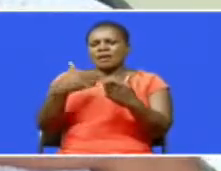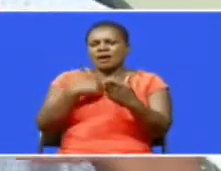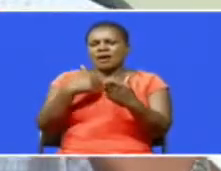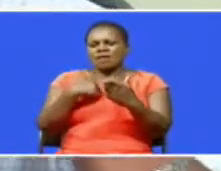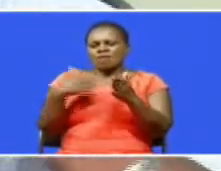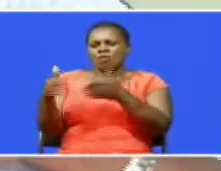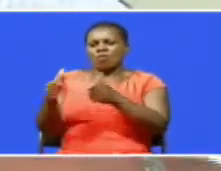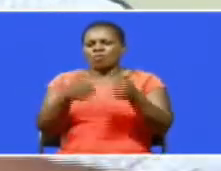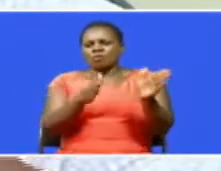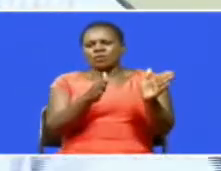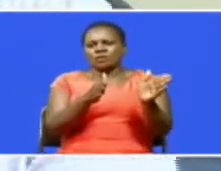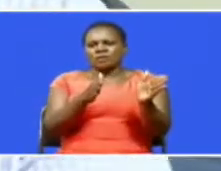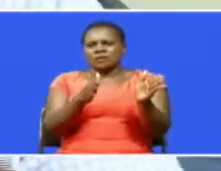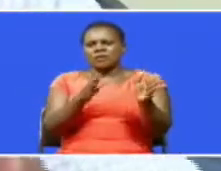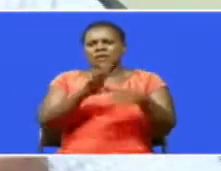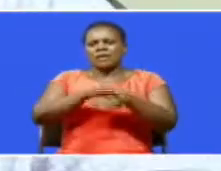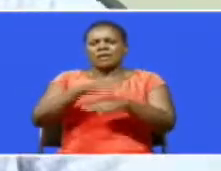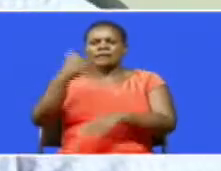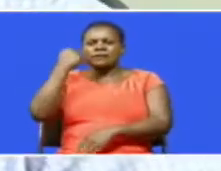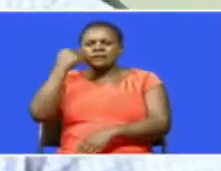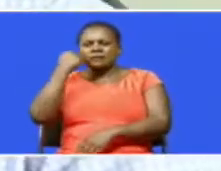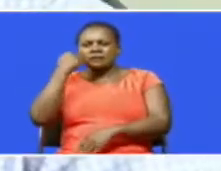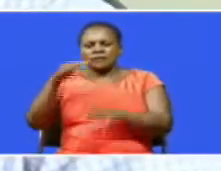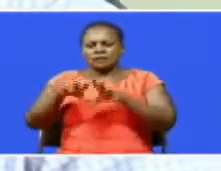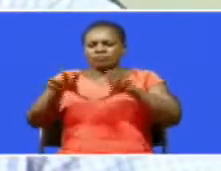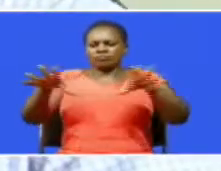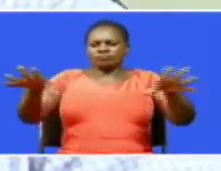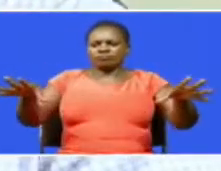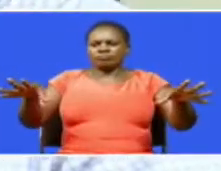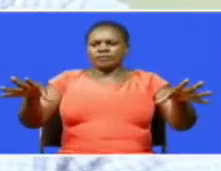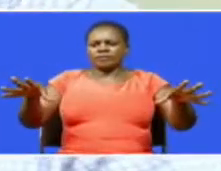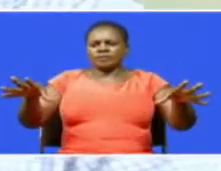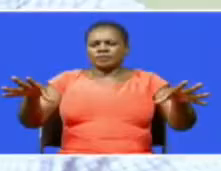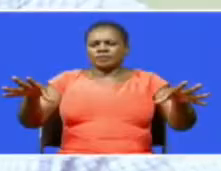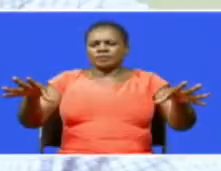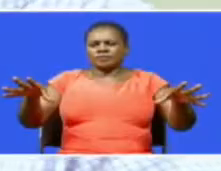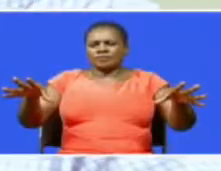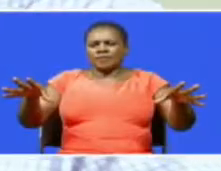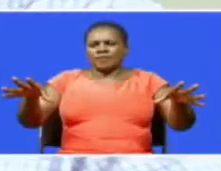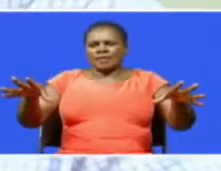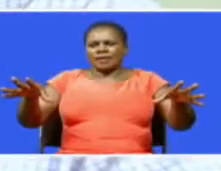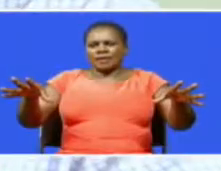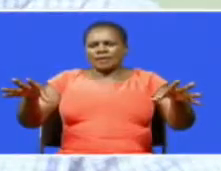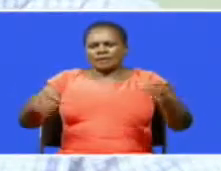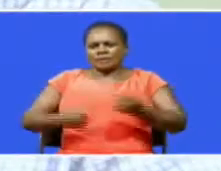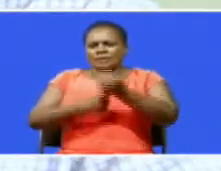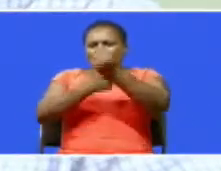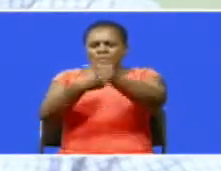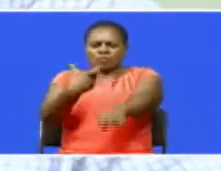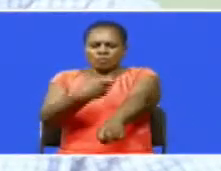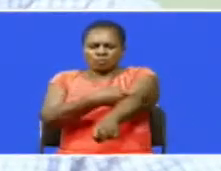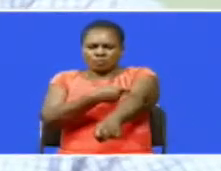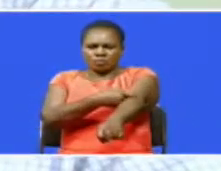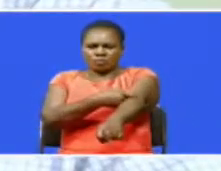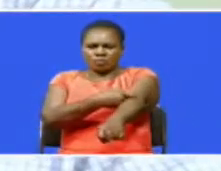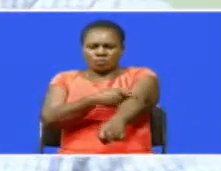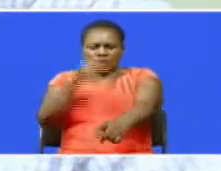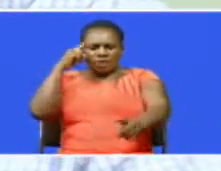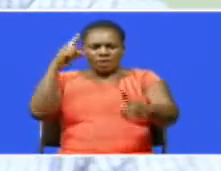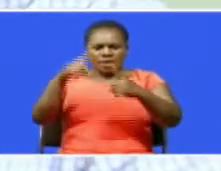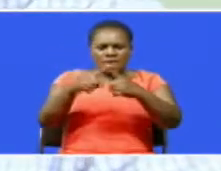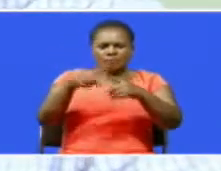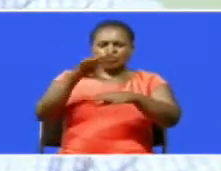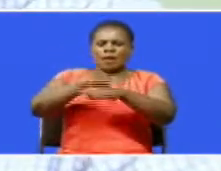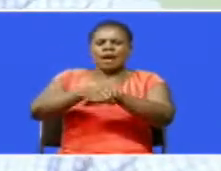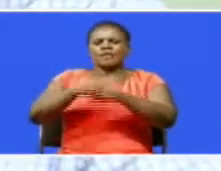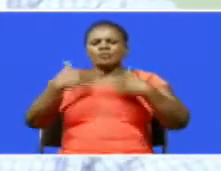a chance of getting the disease breaking out. Okay? So supplementary immunization activity is meant to reach